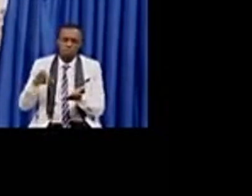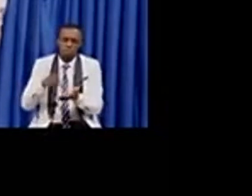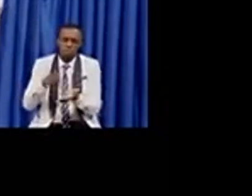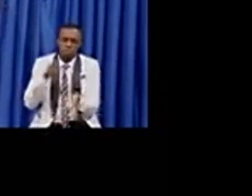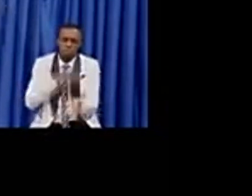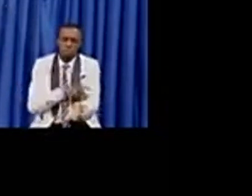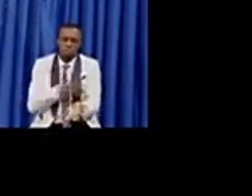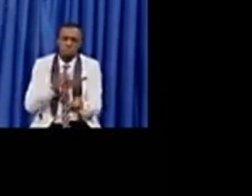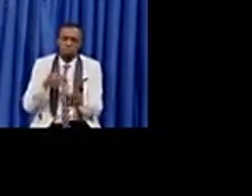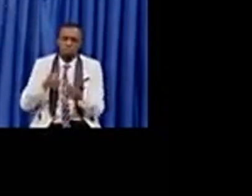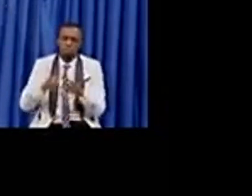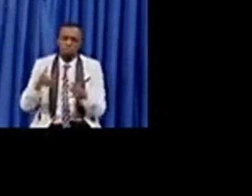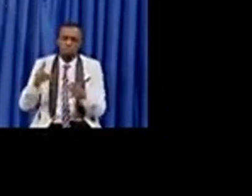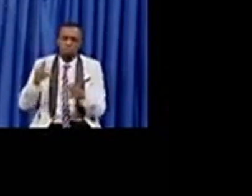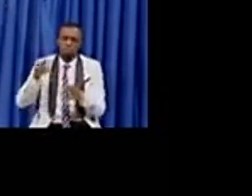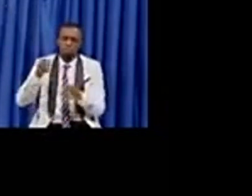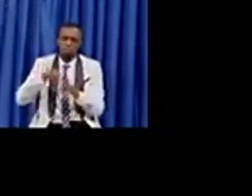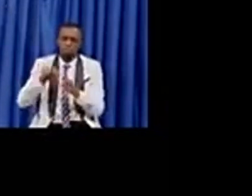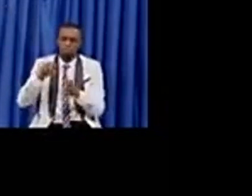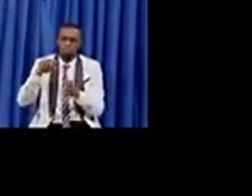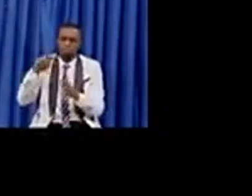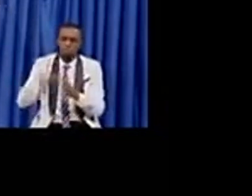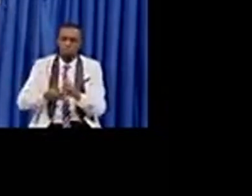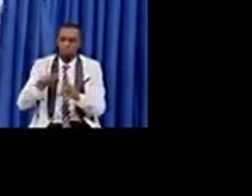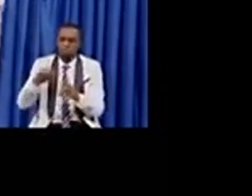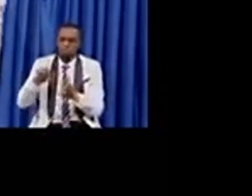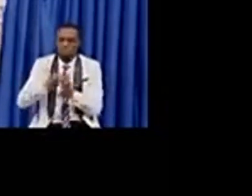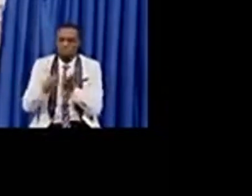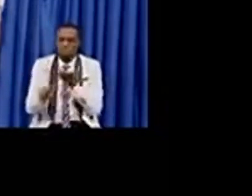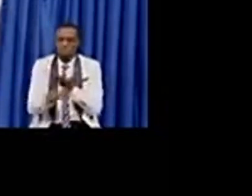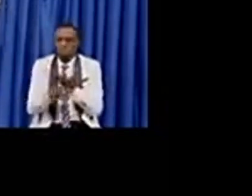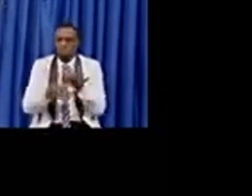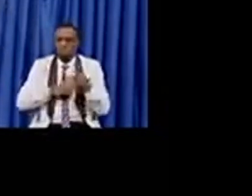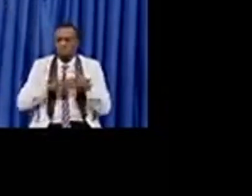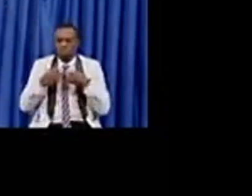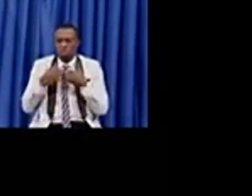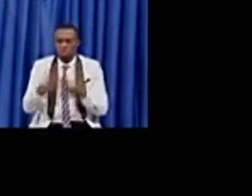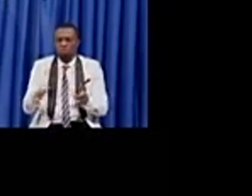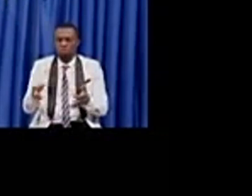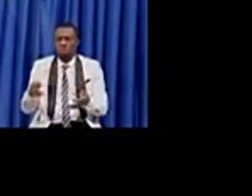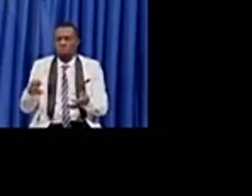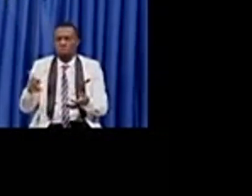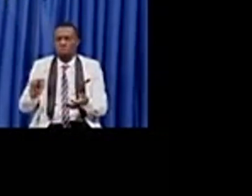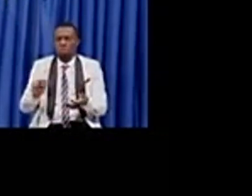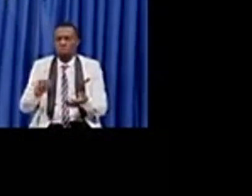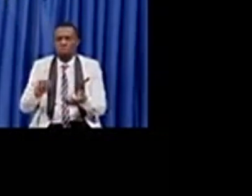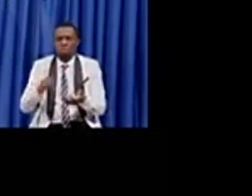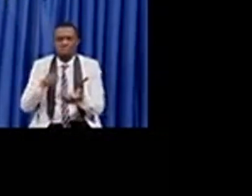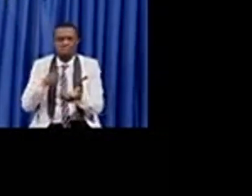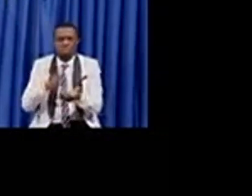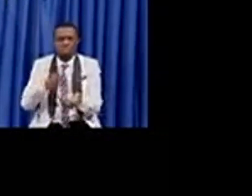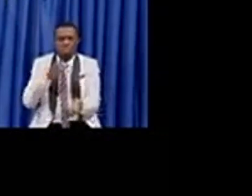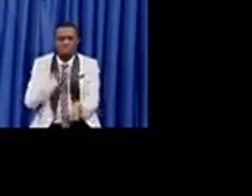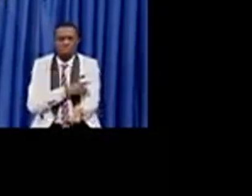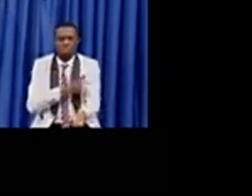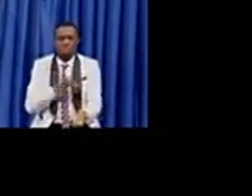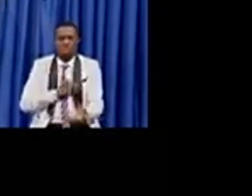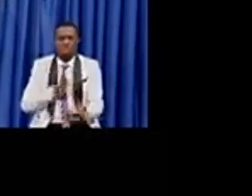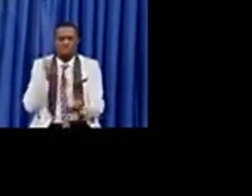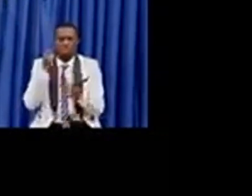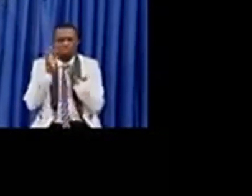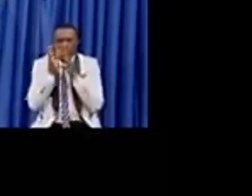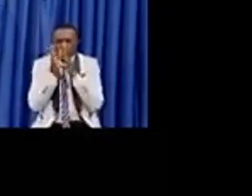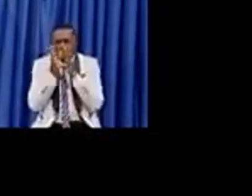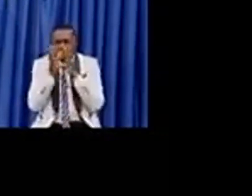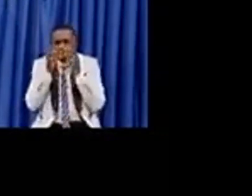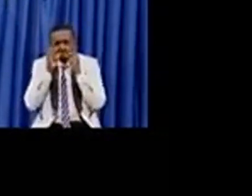lost the pregnancy. So then, I was crying and praying to the Lord that, oh God, this is not your promise